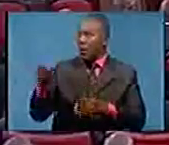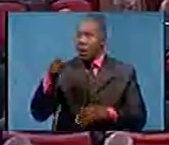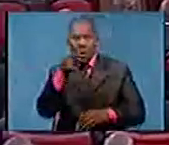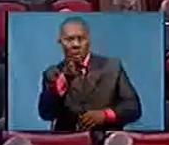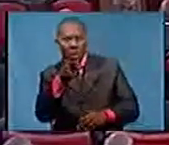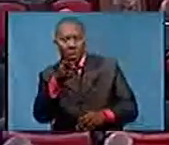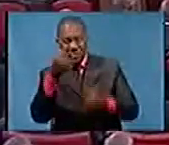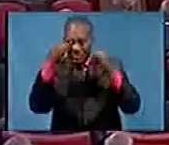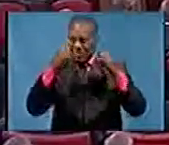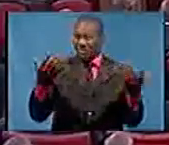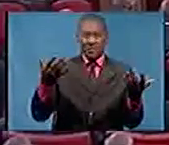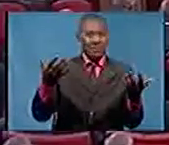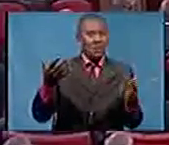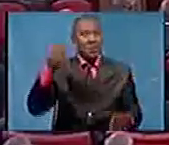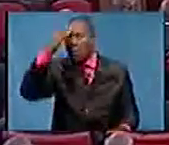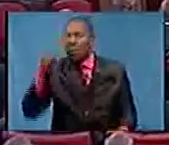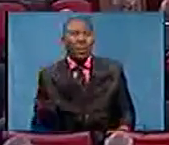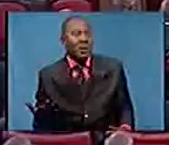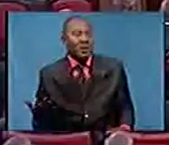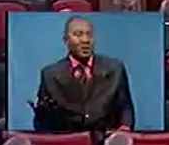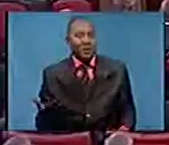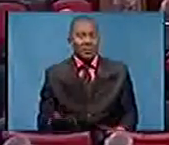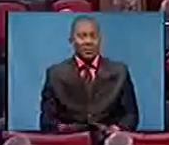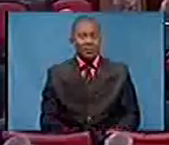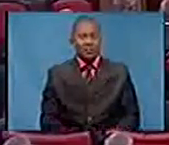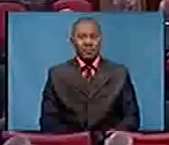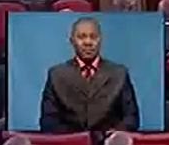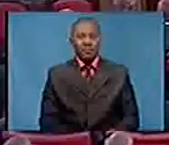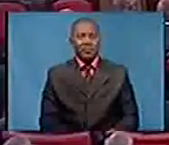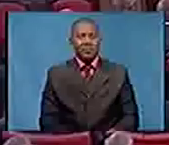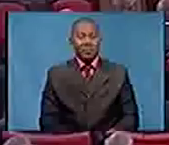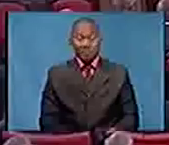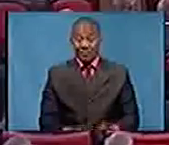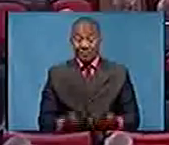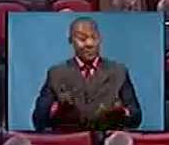It's unfortunate. Ghana is a very nice country.